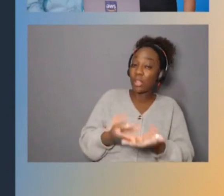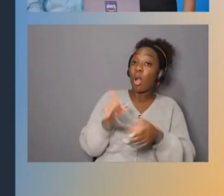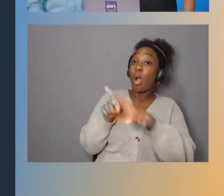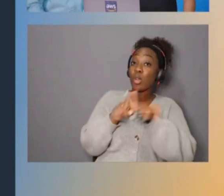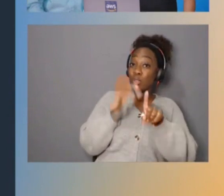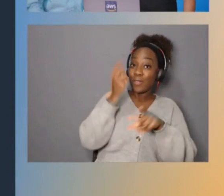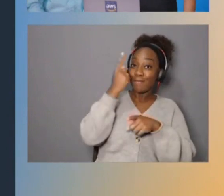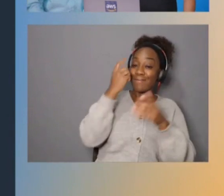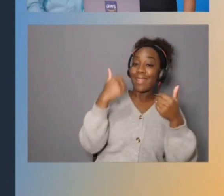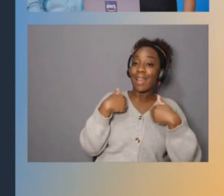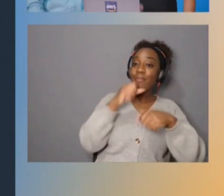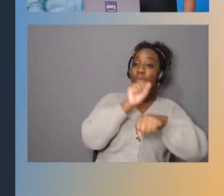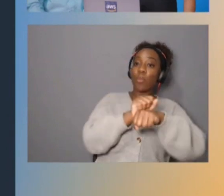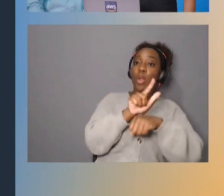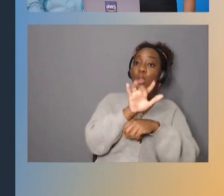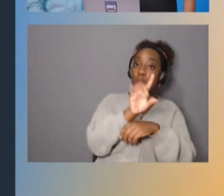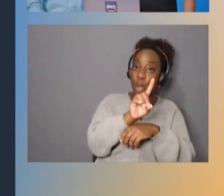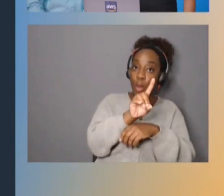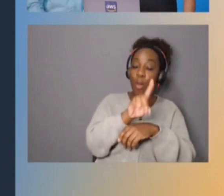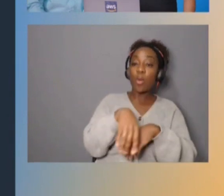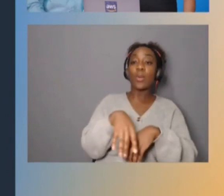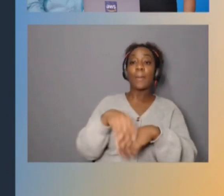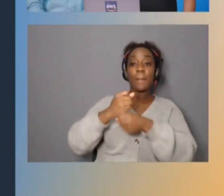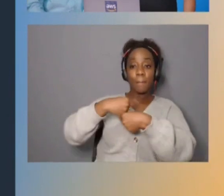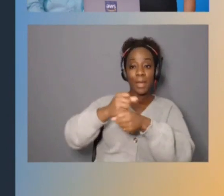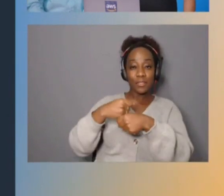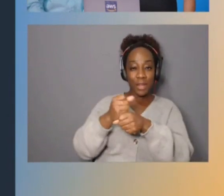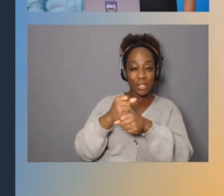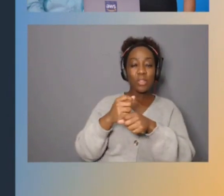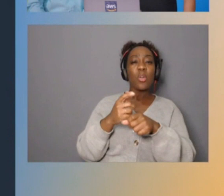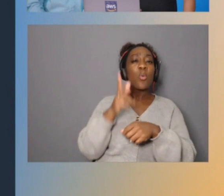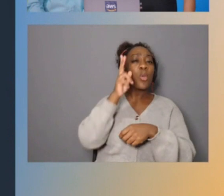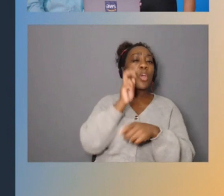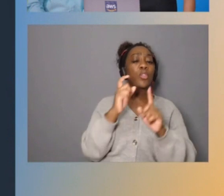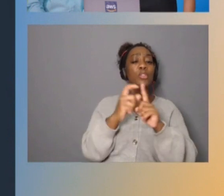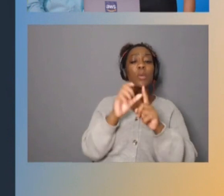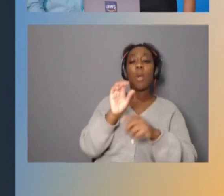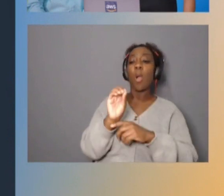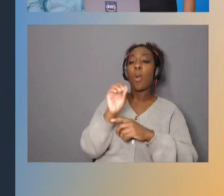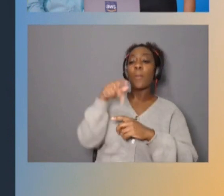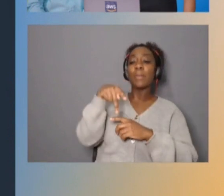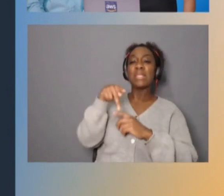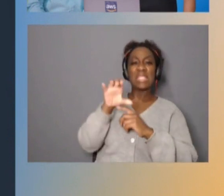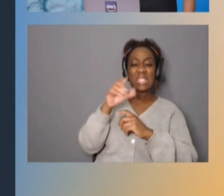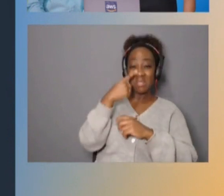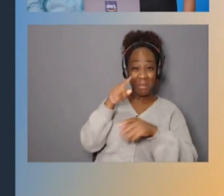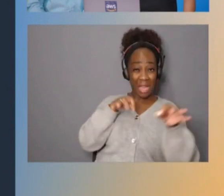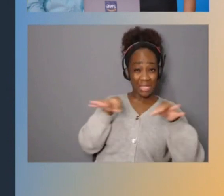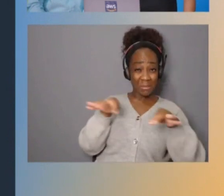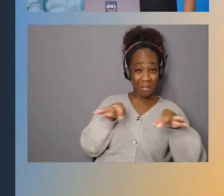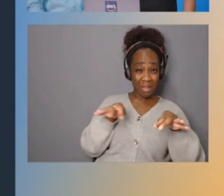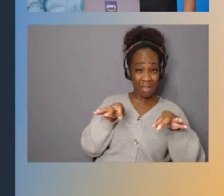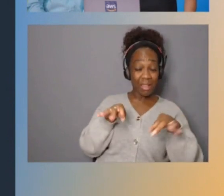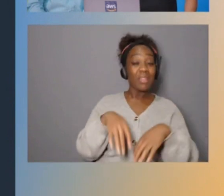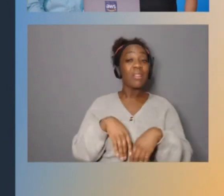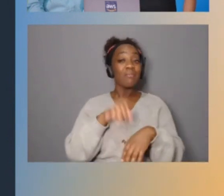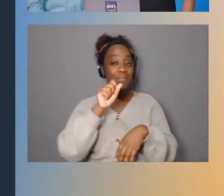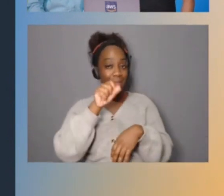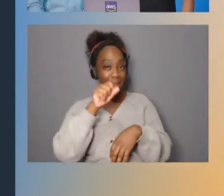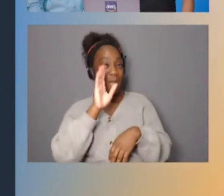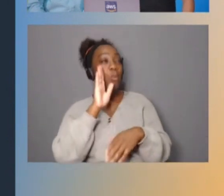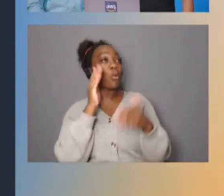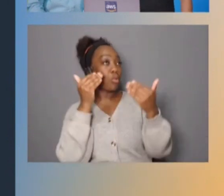manufacturing side. We've heard the term OPC before. Can you explain what that is? Yeah. I'll give it a crack and then... Absolutely. Yeah,